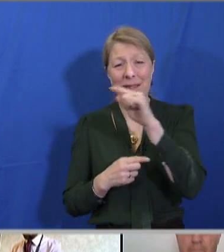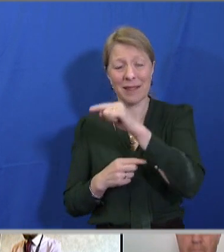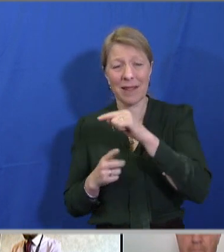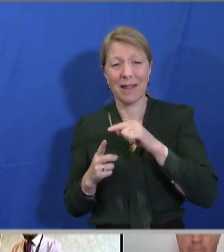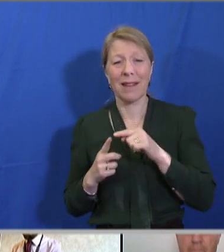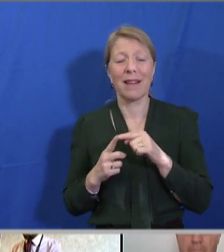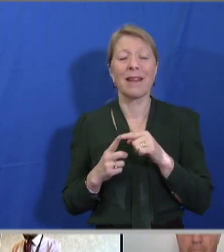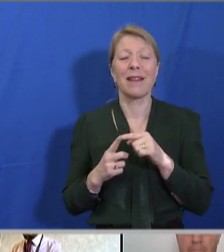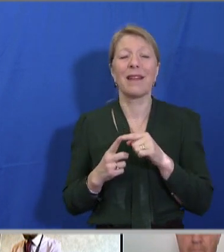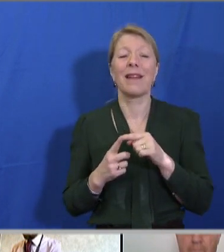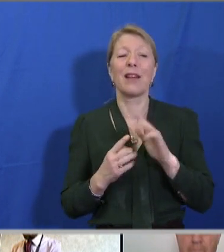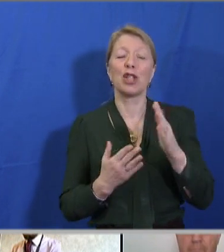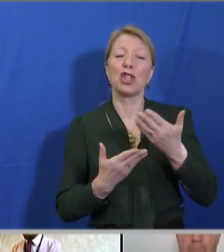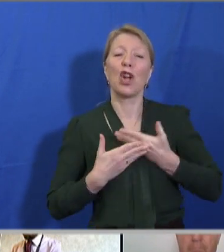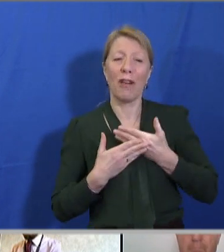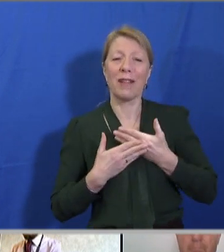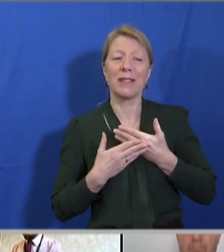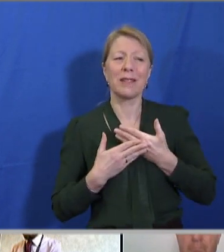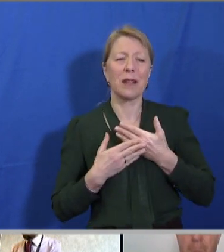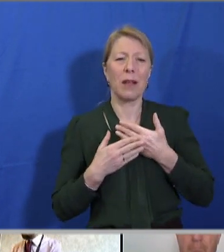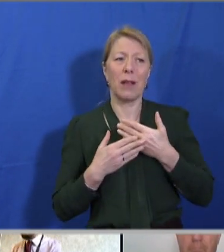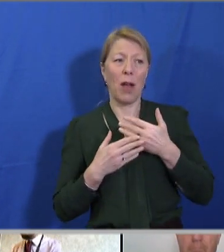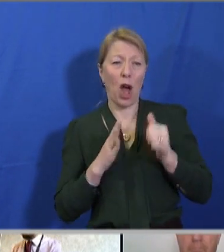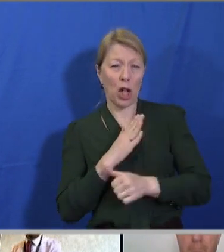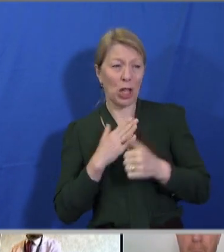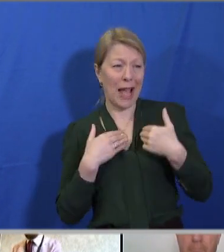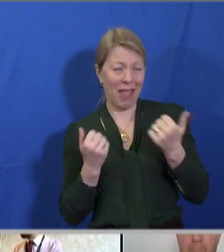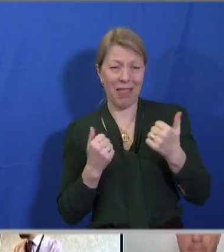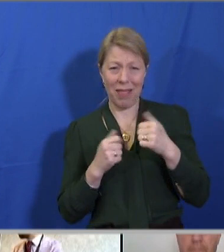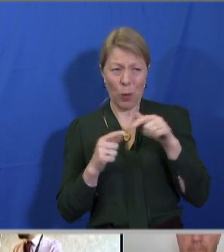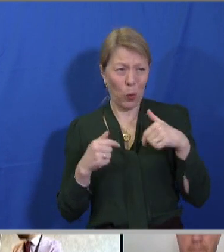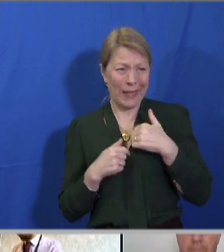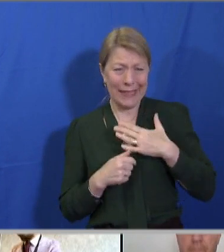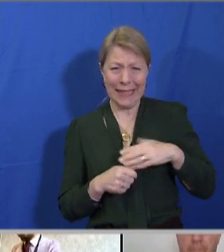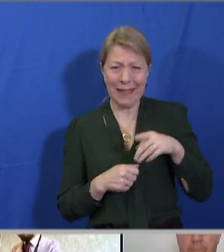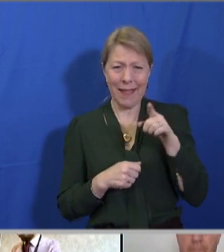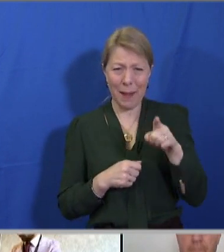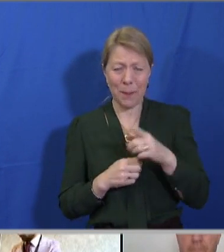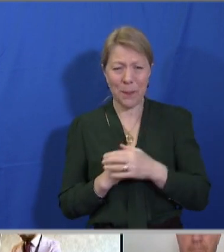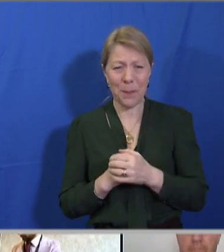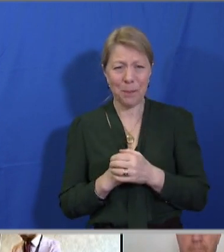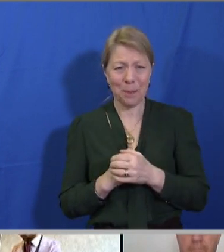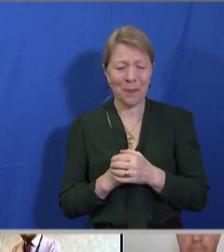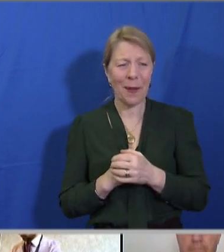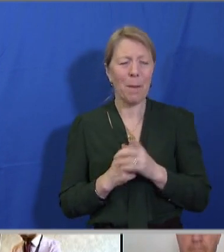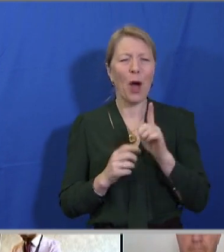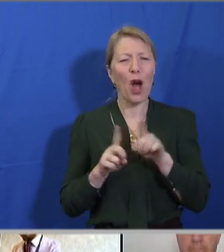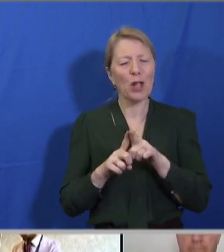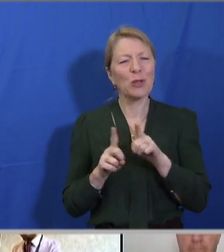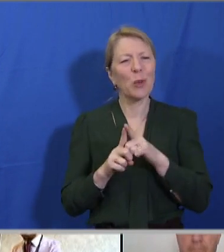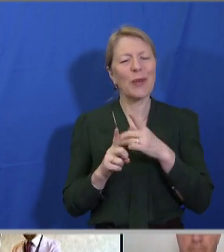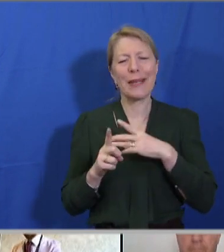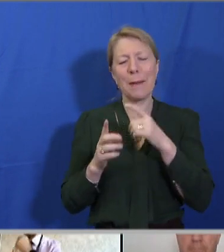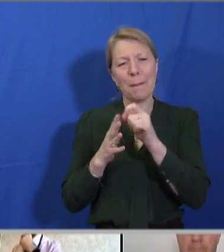health service, and even when we are inpatients, we require the help of PAs, carers, or family